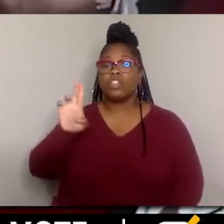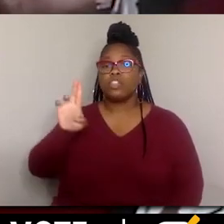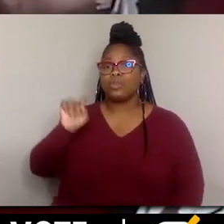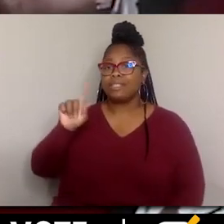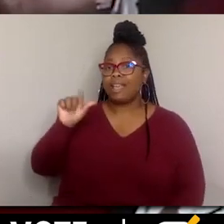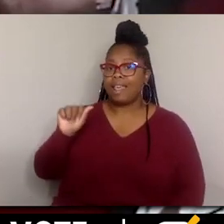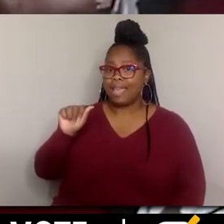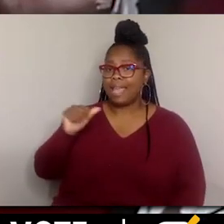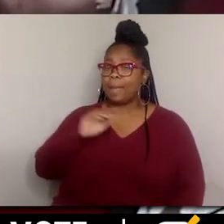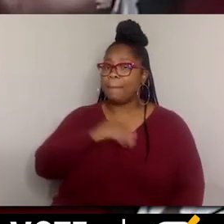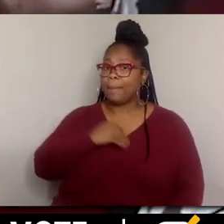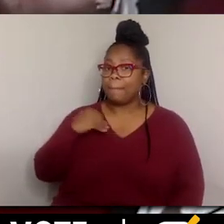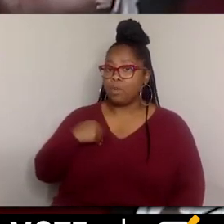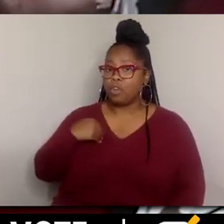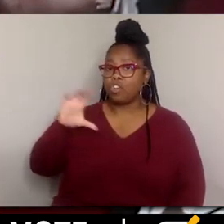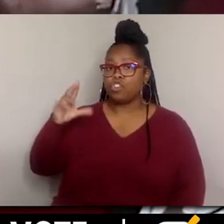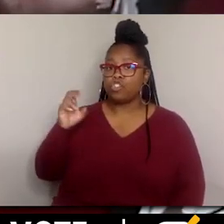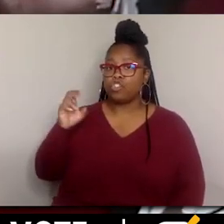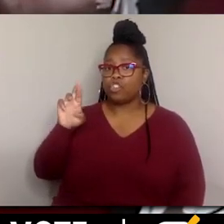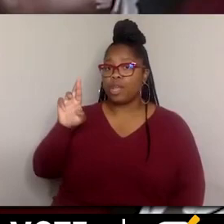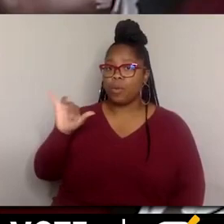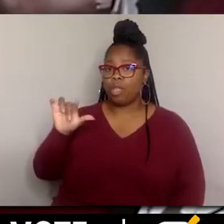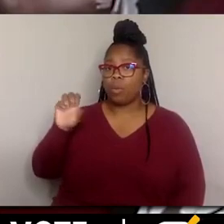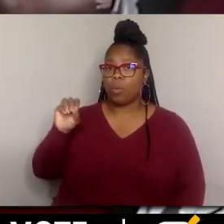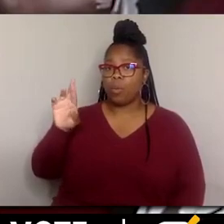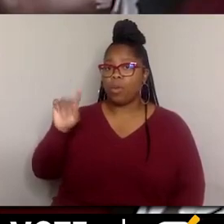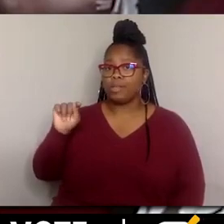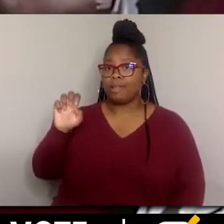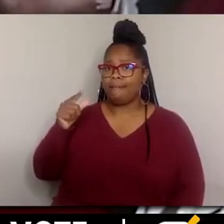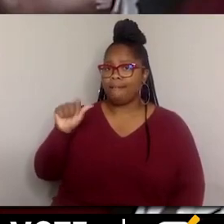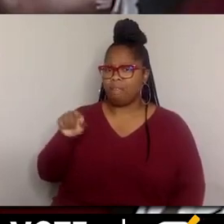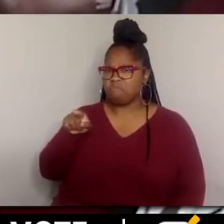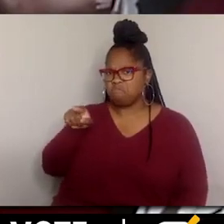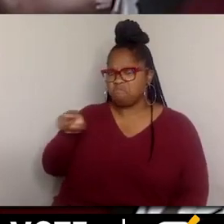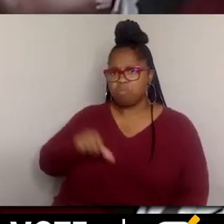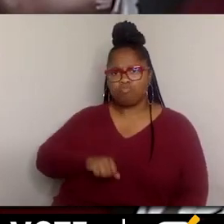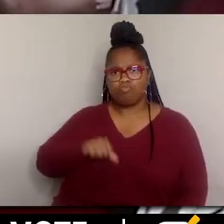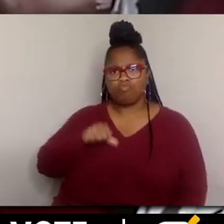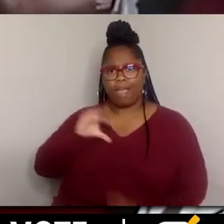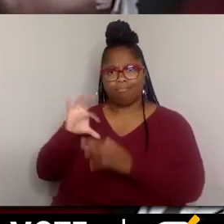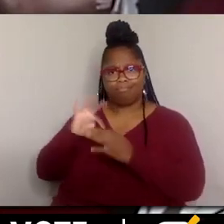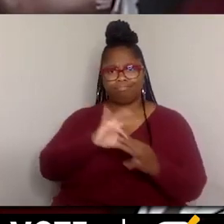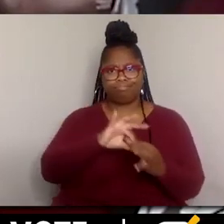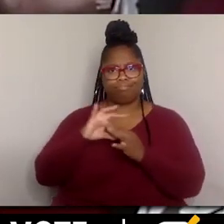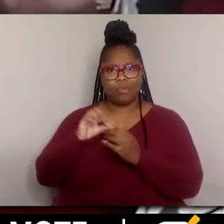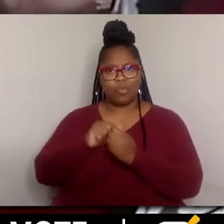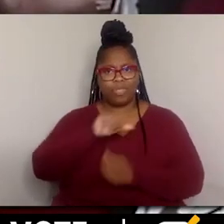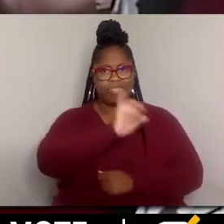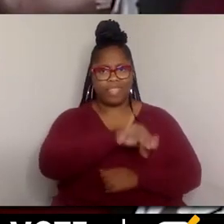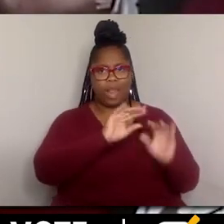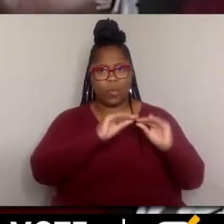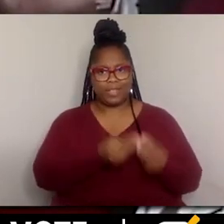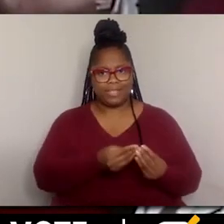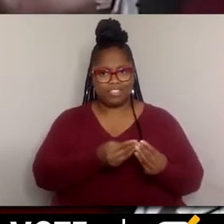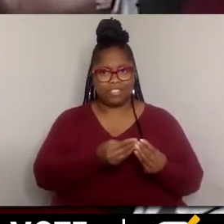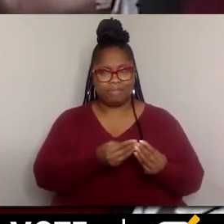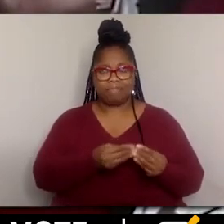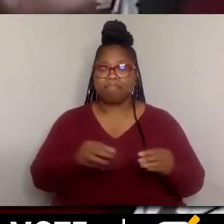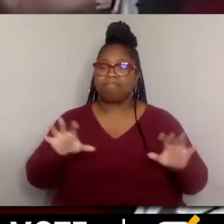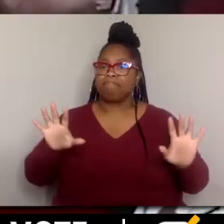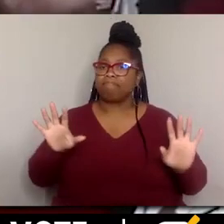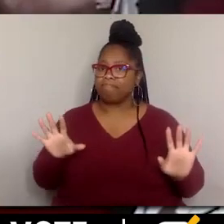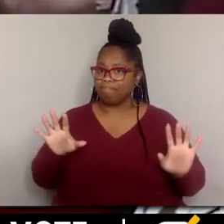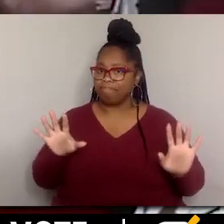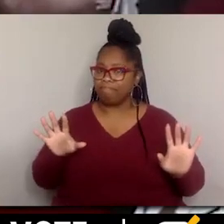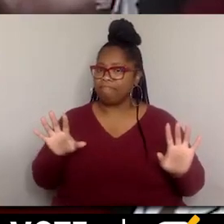for bilingual education, is our proud liaison to this organization. Okay,